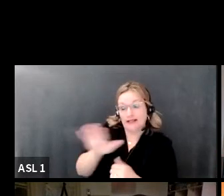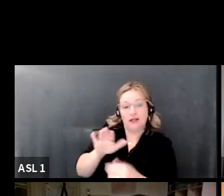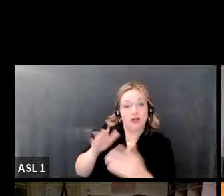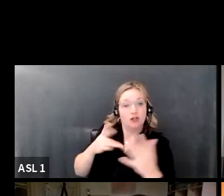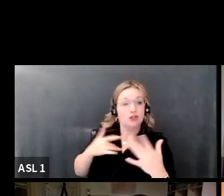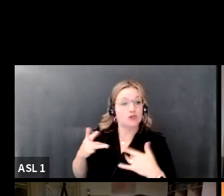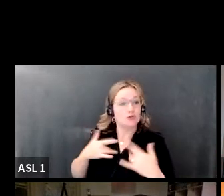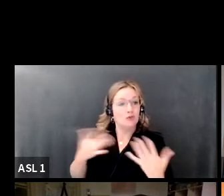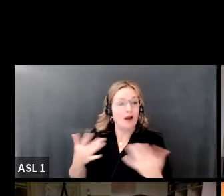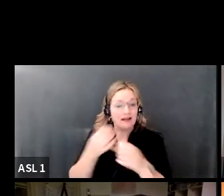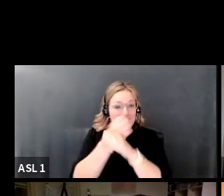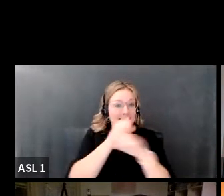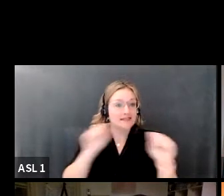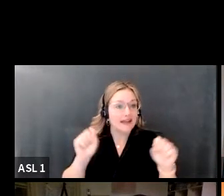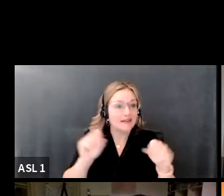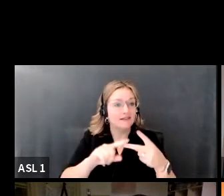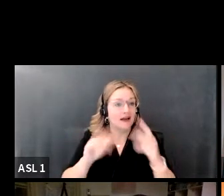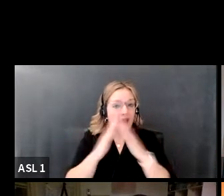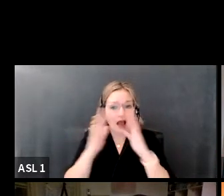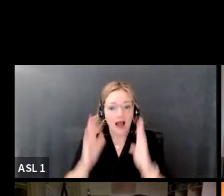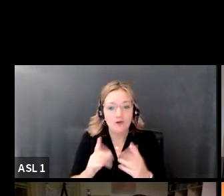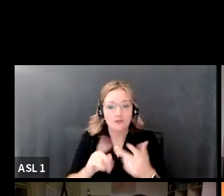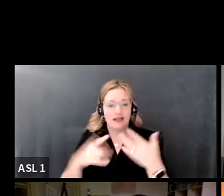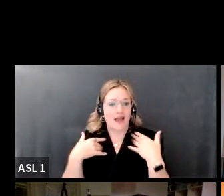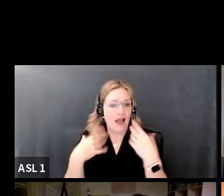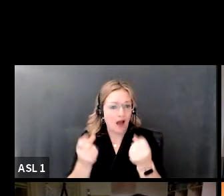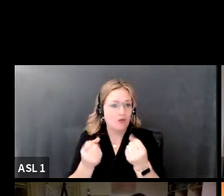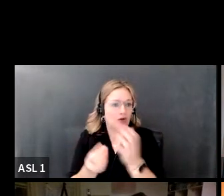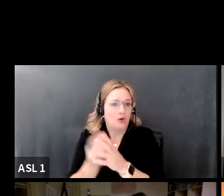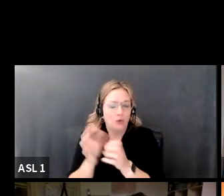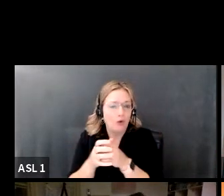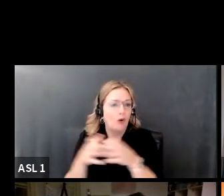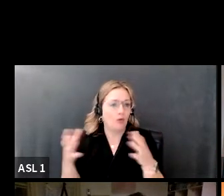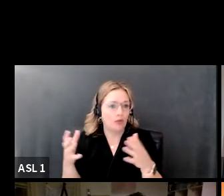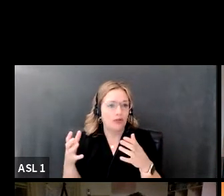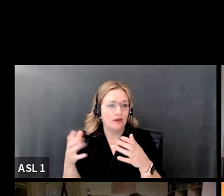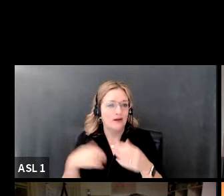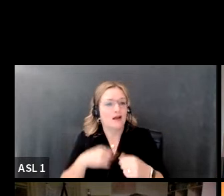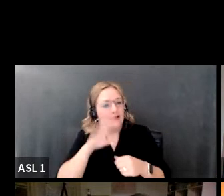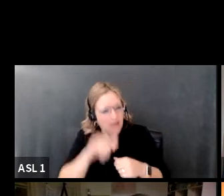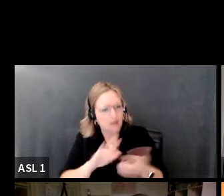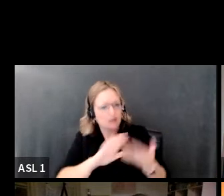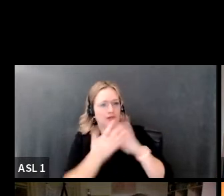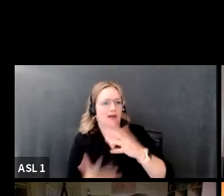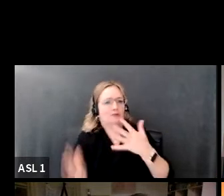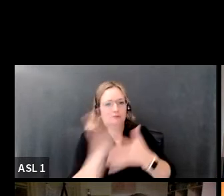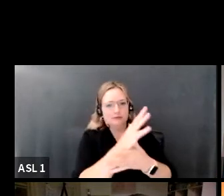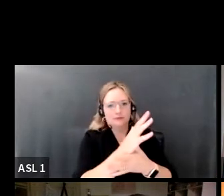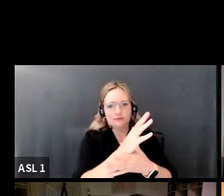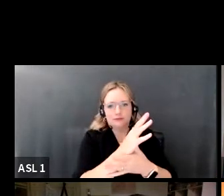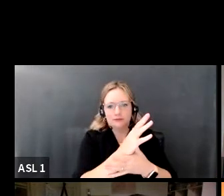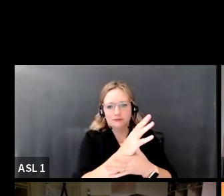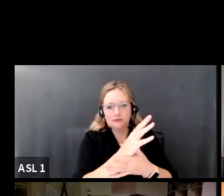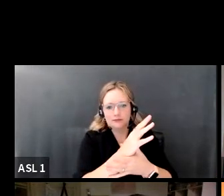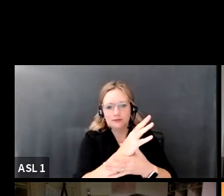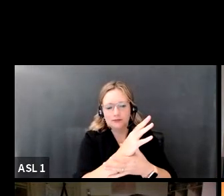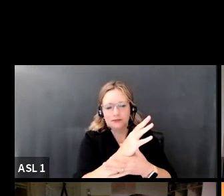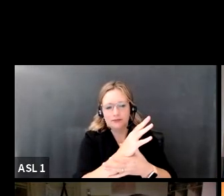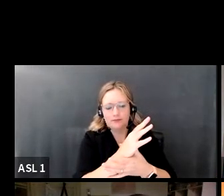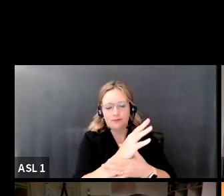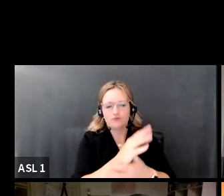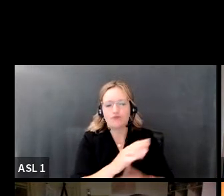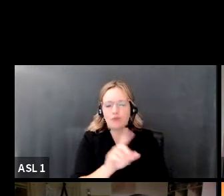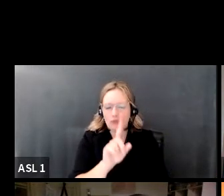safety our housing our health and our growth and that should be your type priority now i wanted to go back